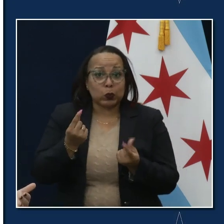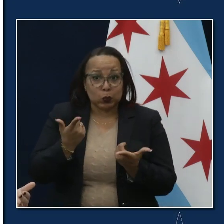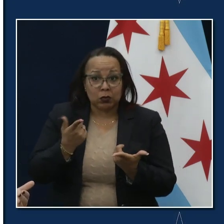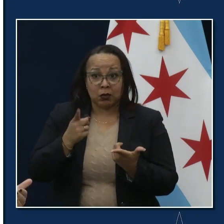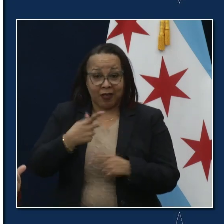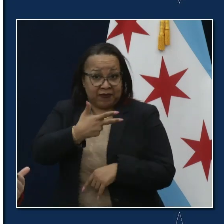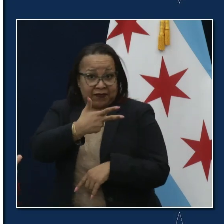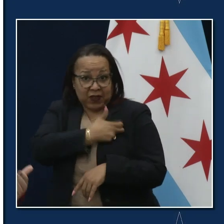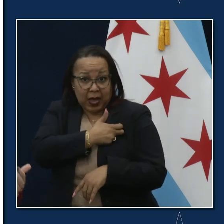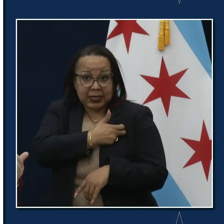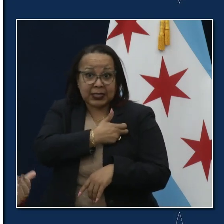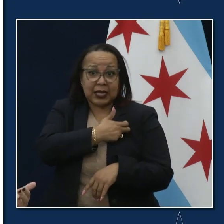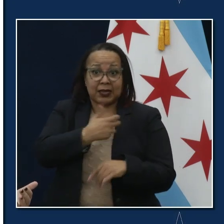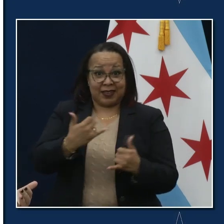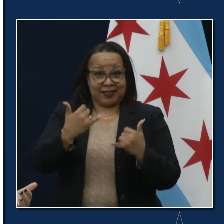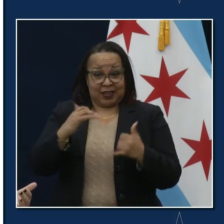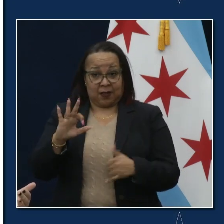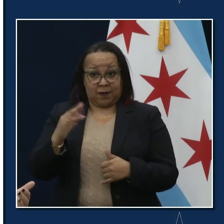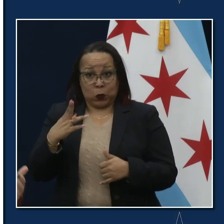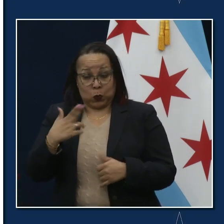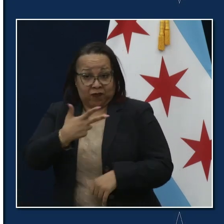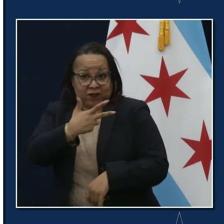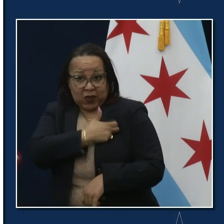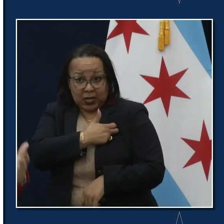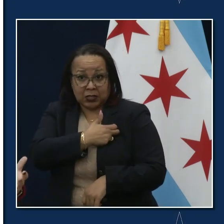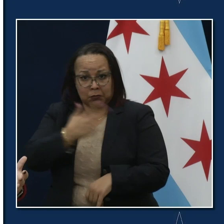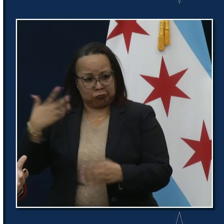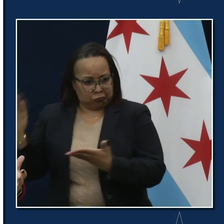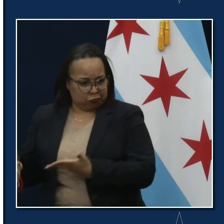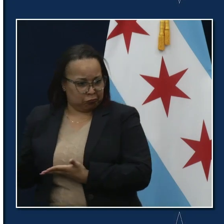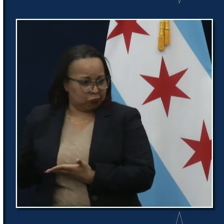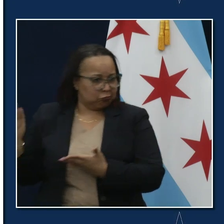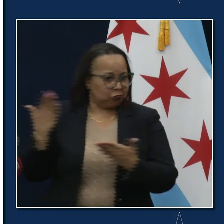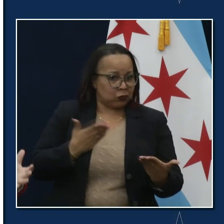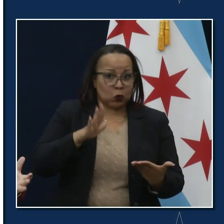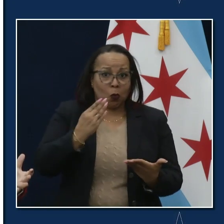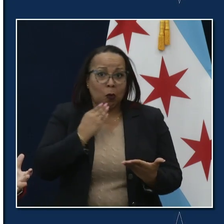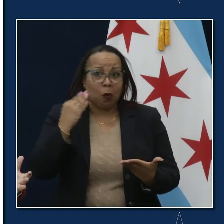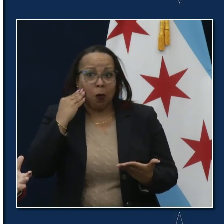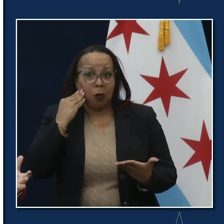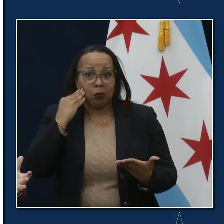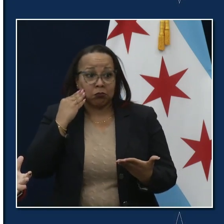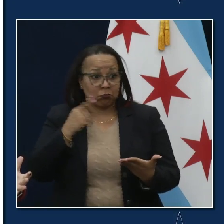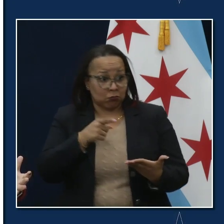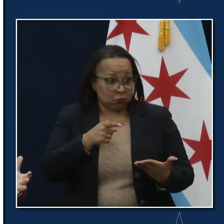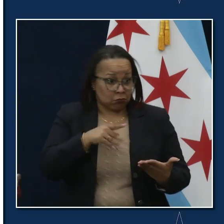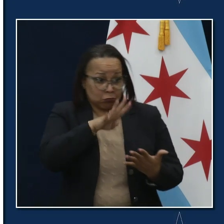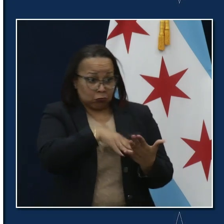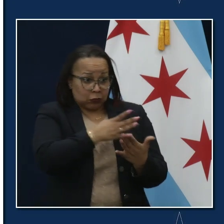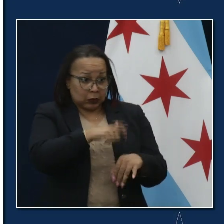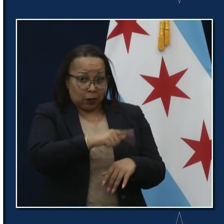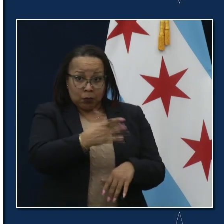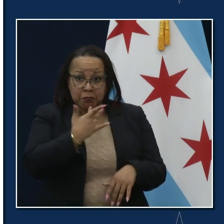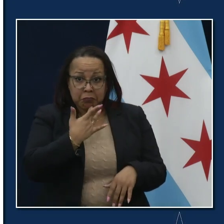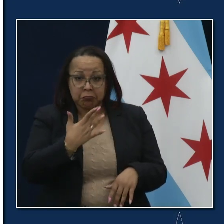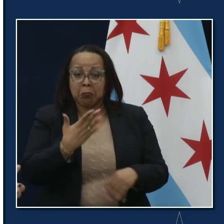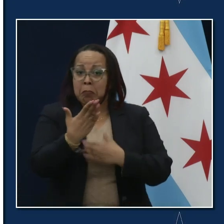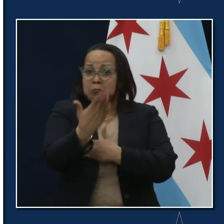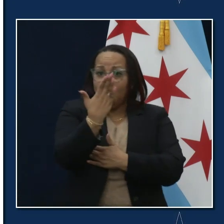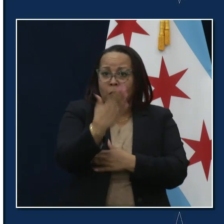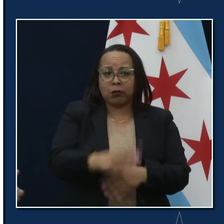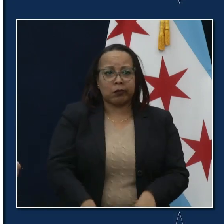COVID vaccines and now flu vaccines to your home at a time that is convenient for you.